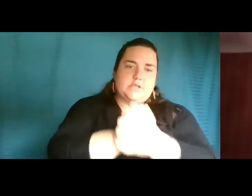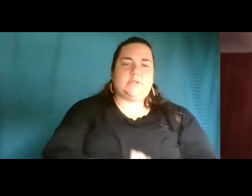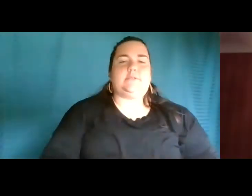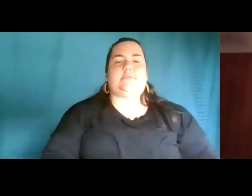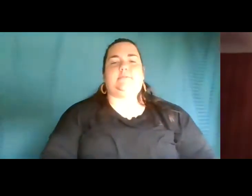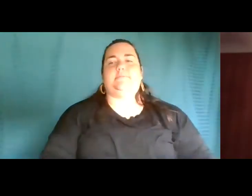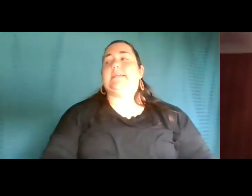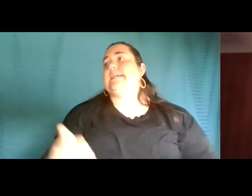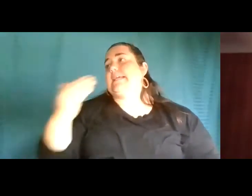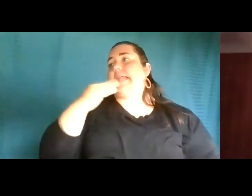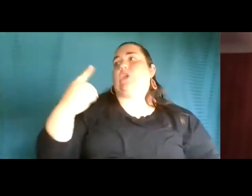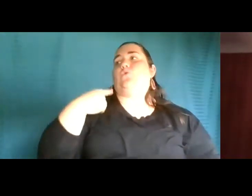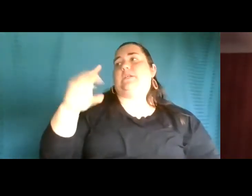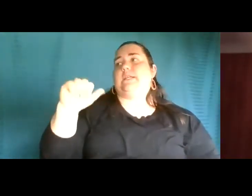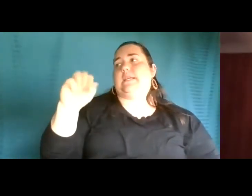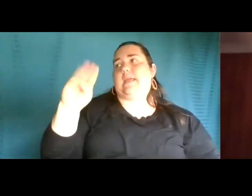Thank you, Dean Campbell.